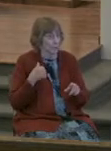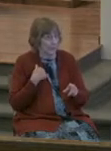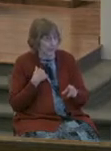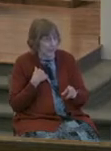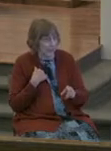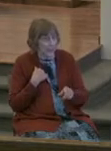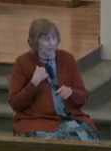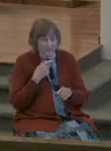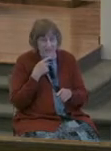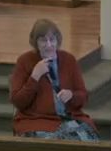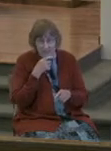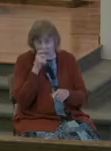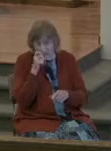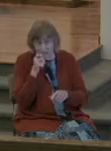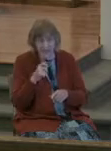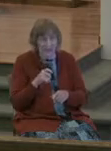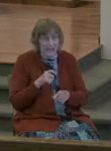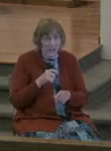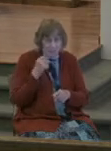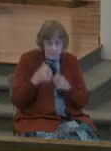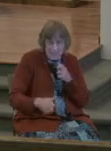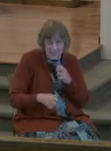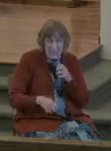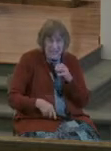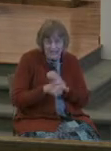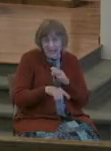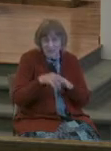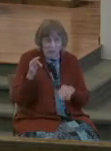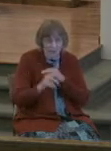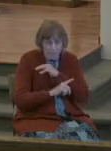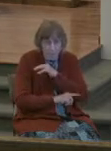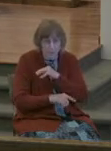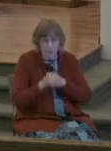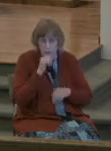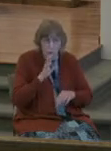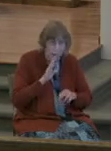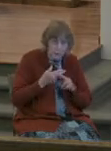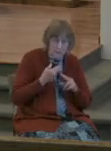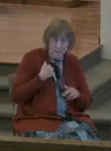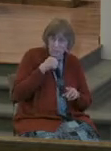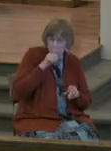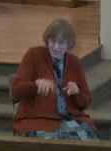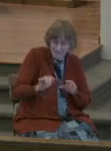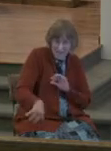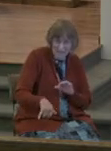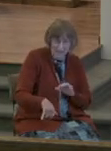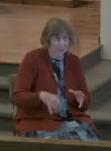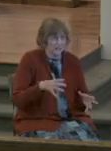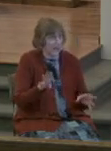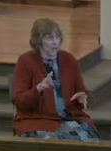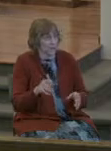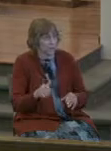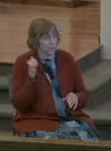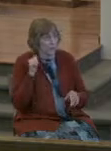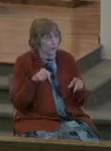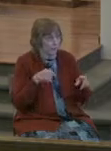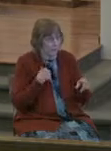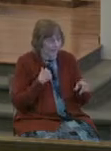say something ugly, if they're mean, if they kick us off their front porch, if they're like, don't talk to me, I don't need that, they're not rejecting you